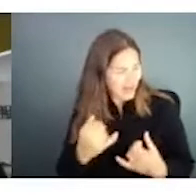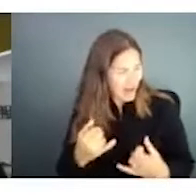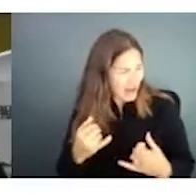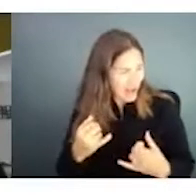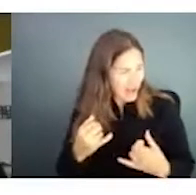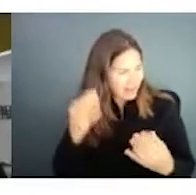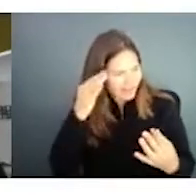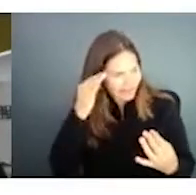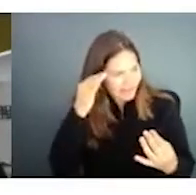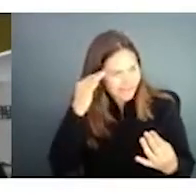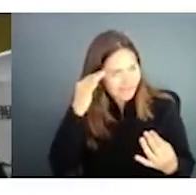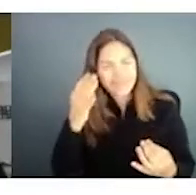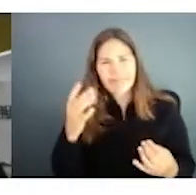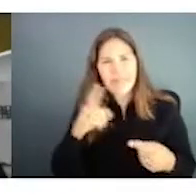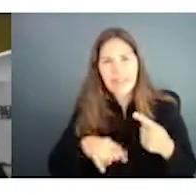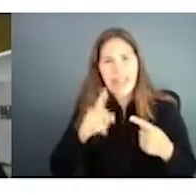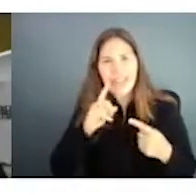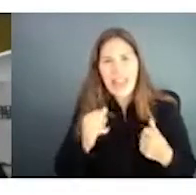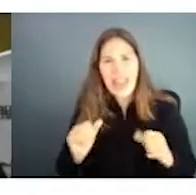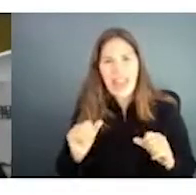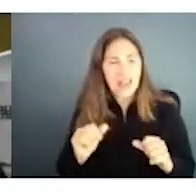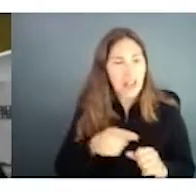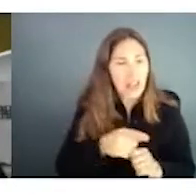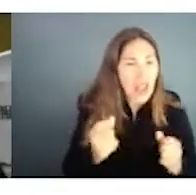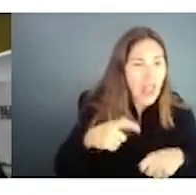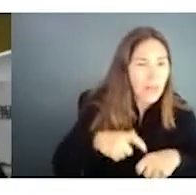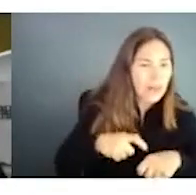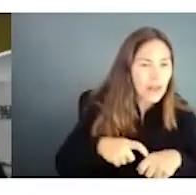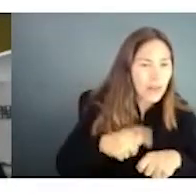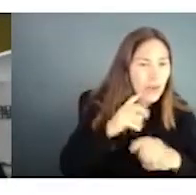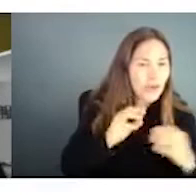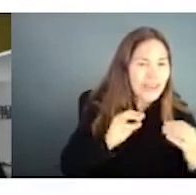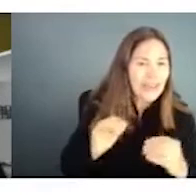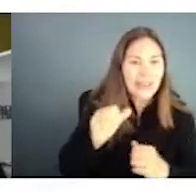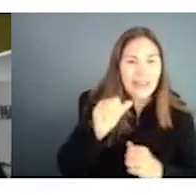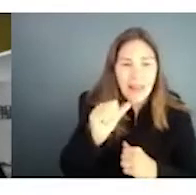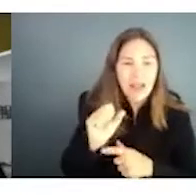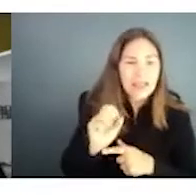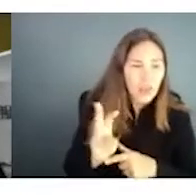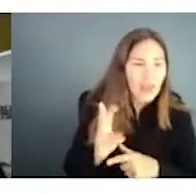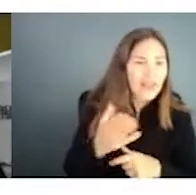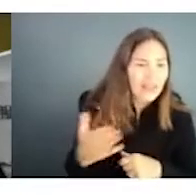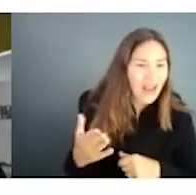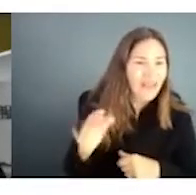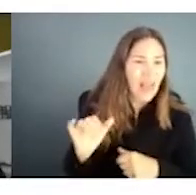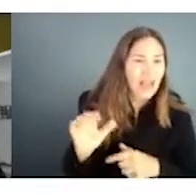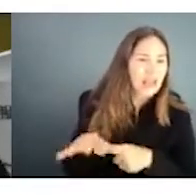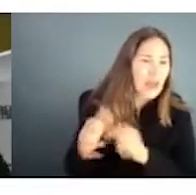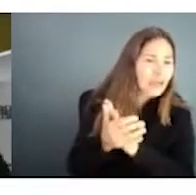my head. How much time do you spend teaching non-software stuff like camera skills, composition, acting, and